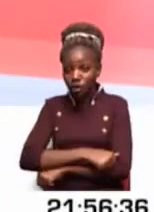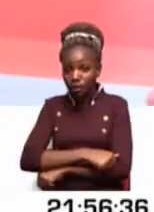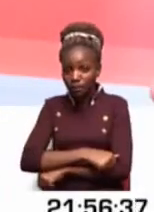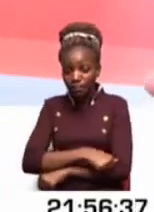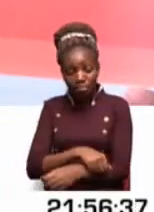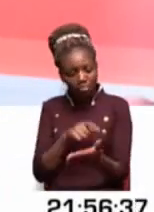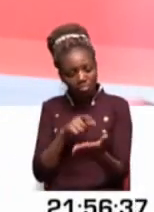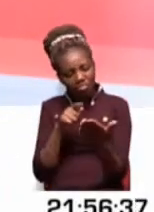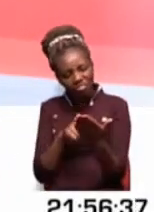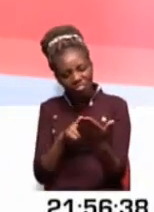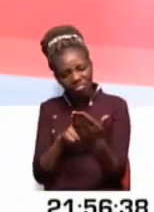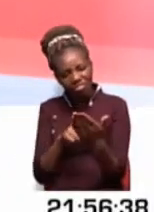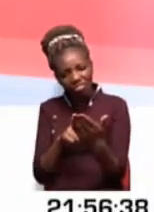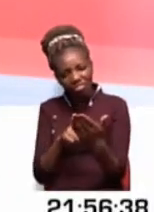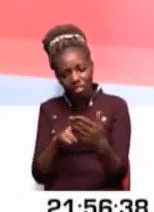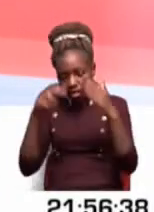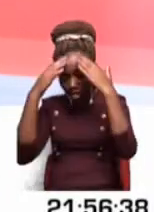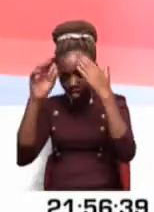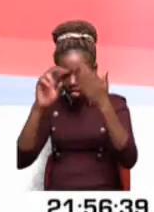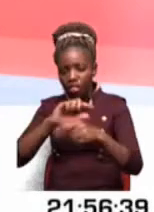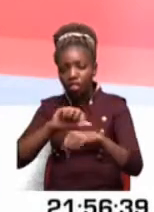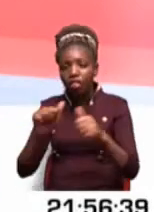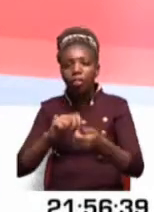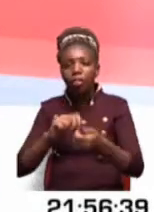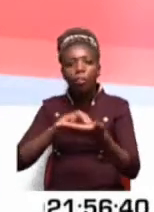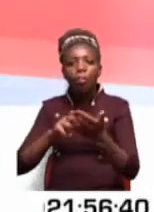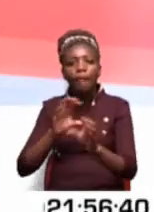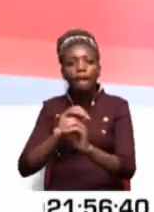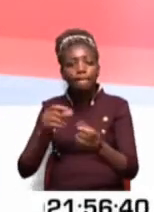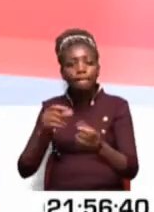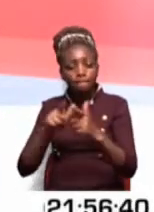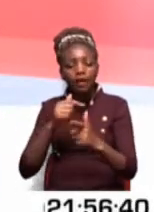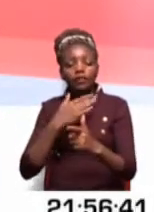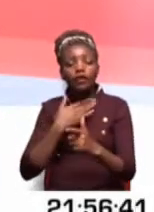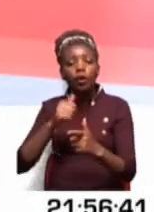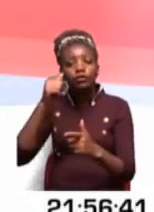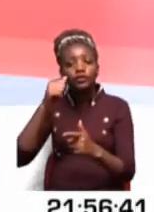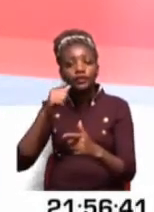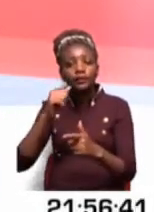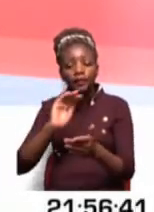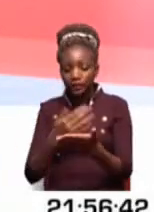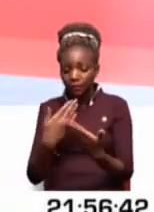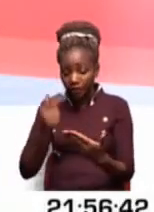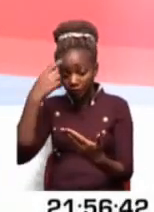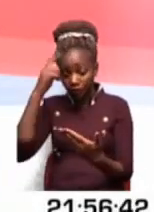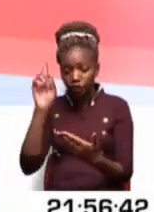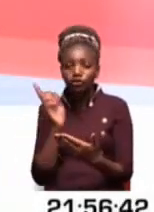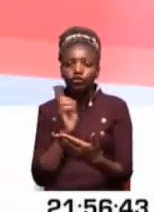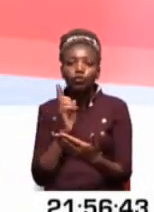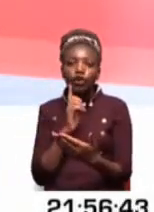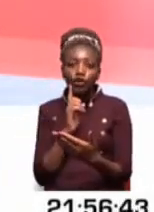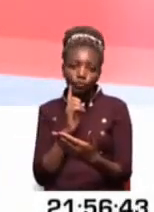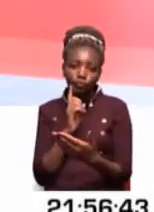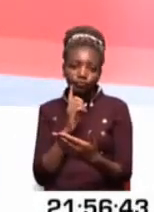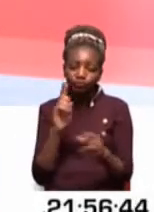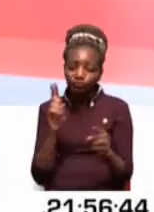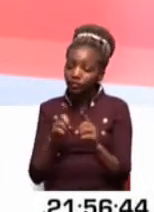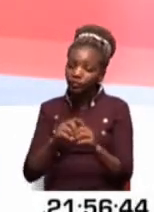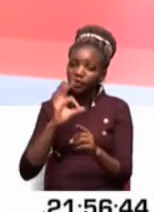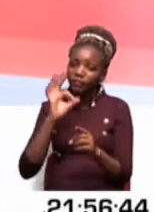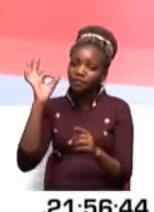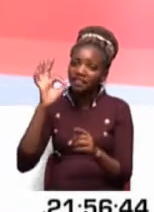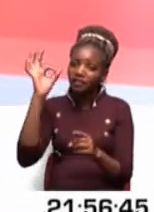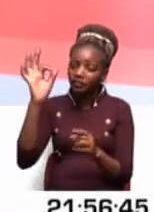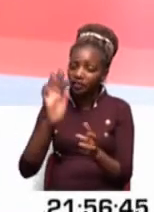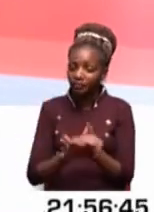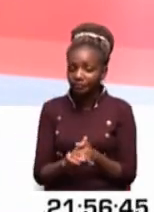at those mega projects. They are looking at what is it that I can do tomorrow. Mm-hmm. And for his world, certainly things are worse off. And